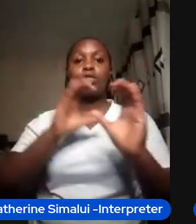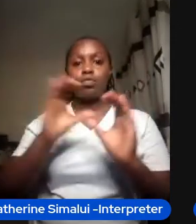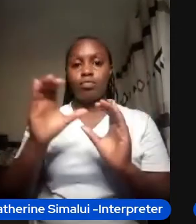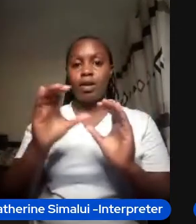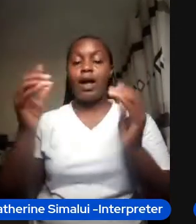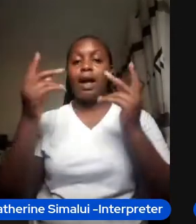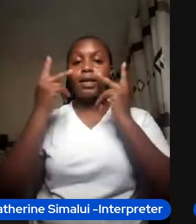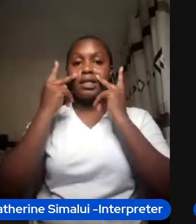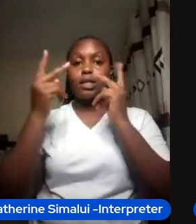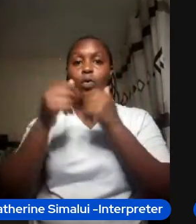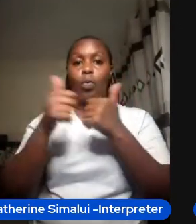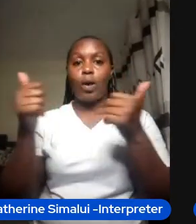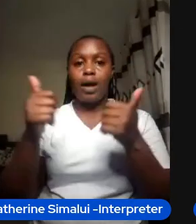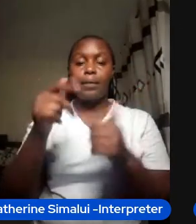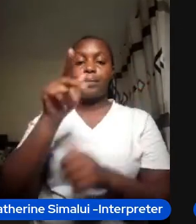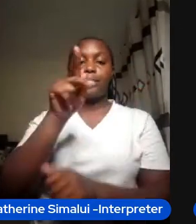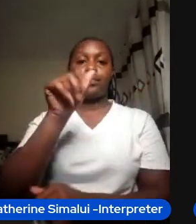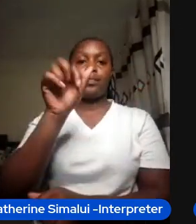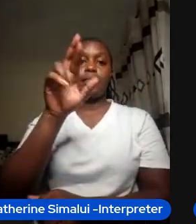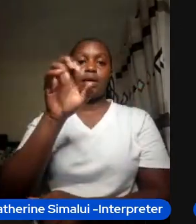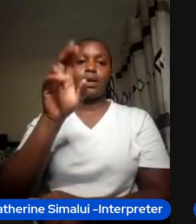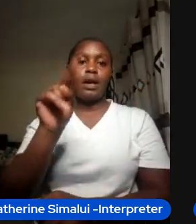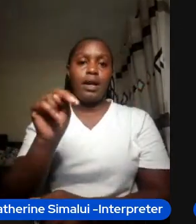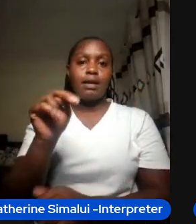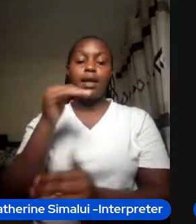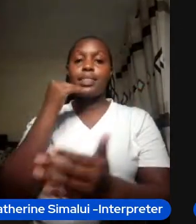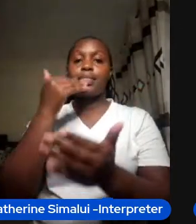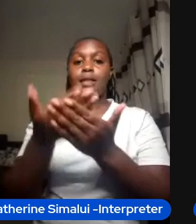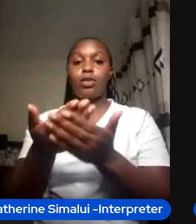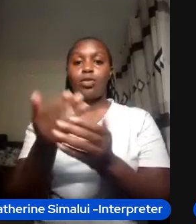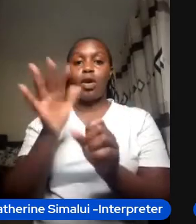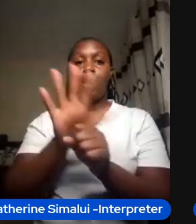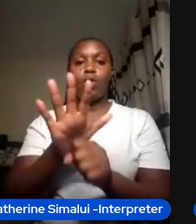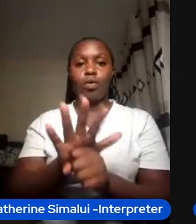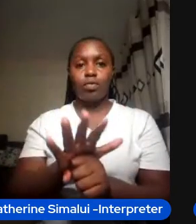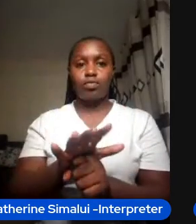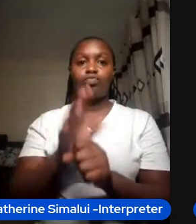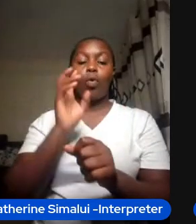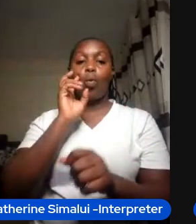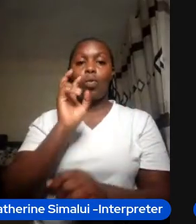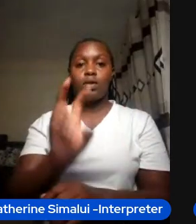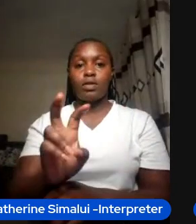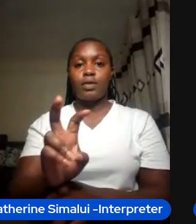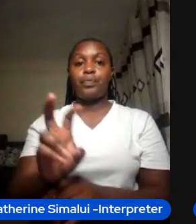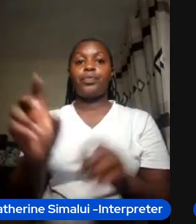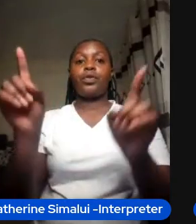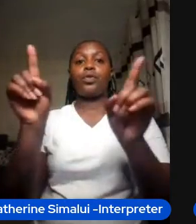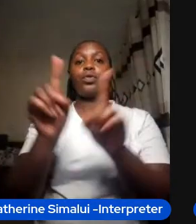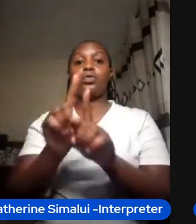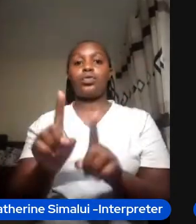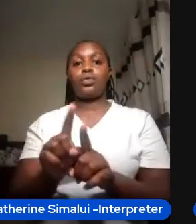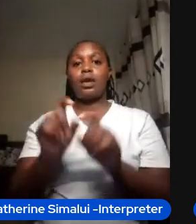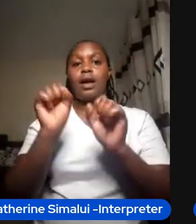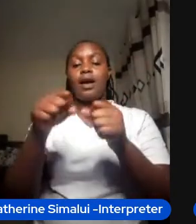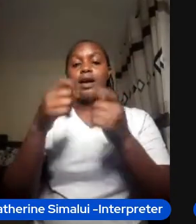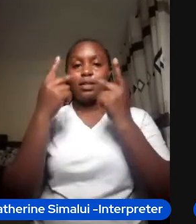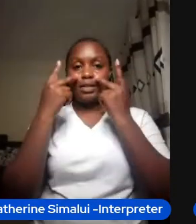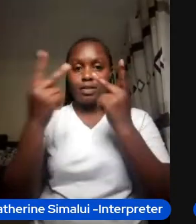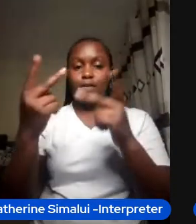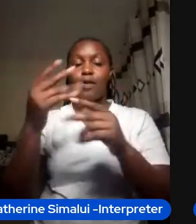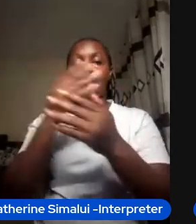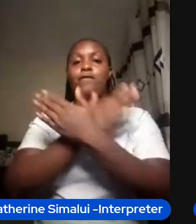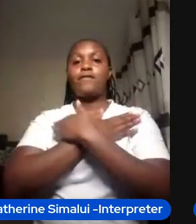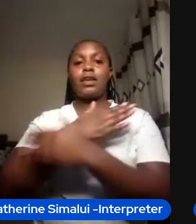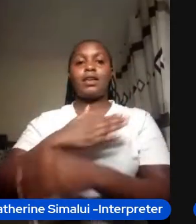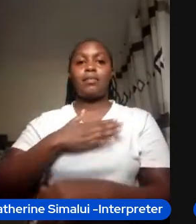can see Karen Morioki. Thank you so much for tuning in. I can see my very good friend